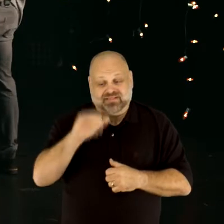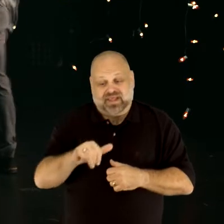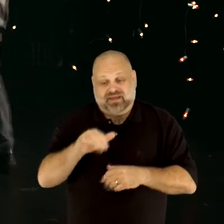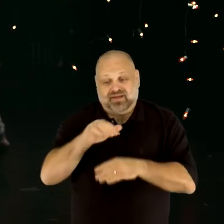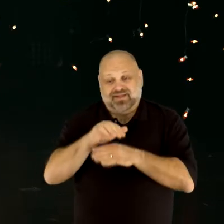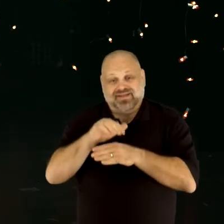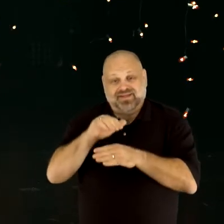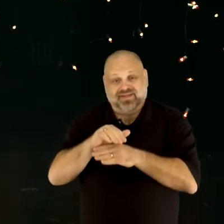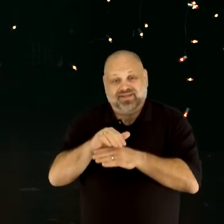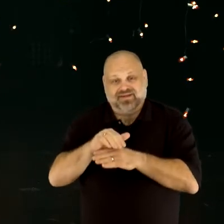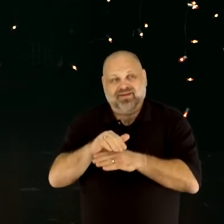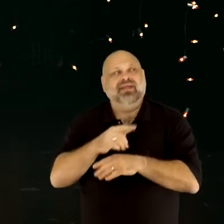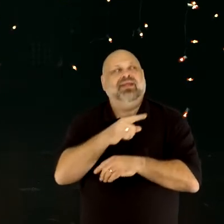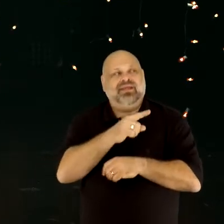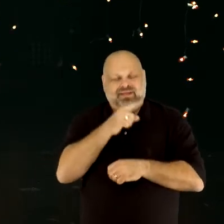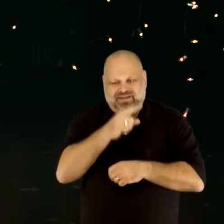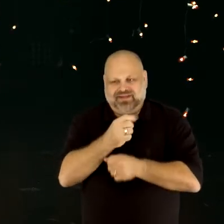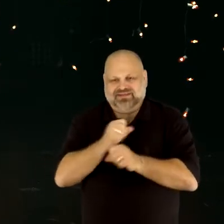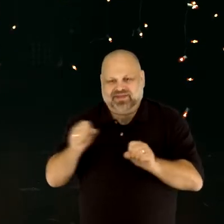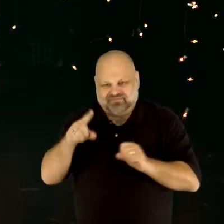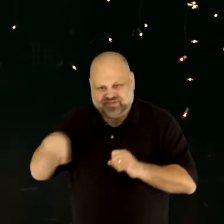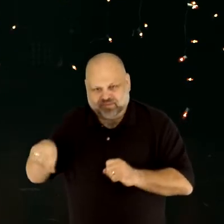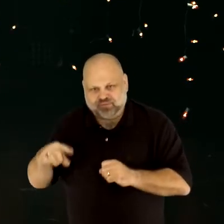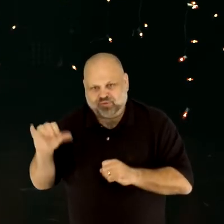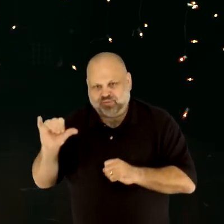And that night, he saved them too.